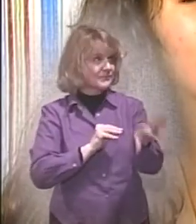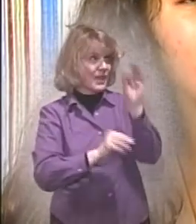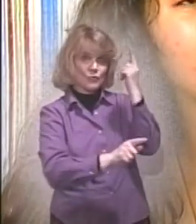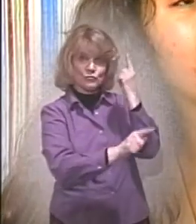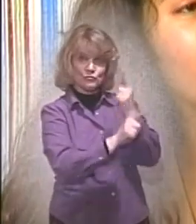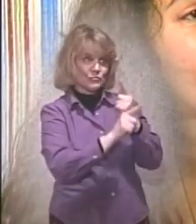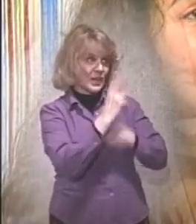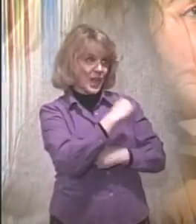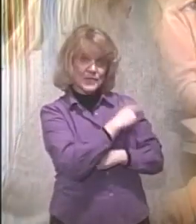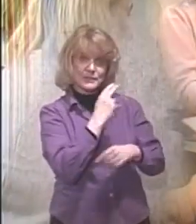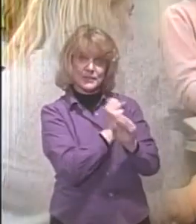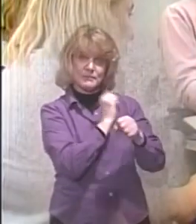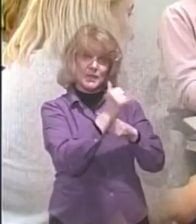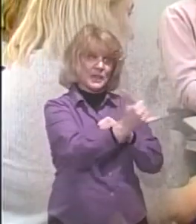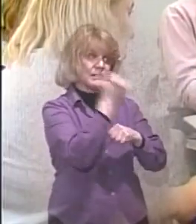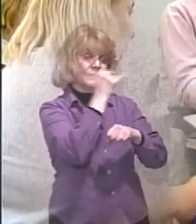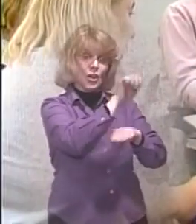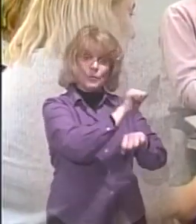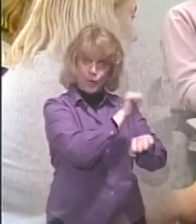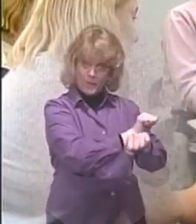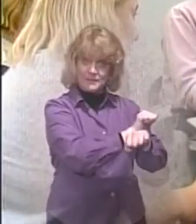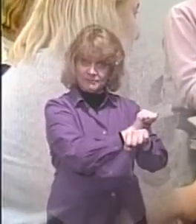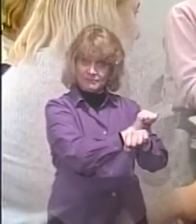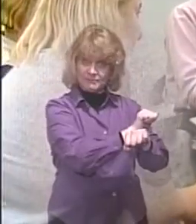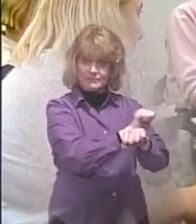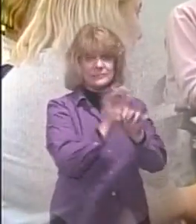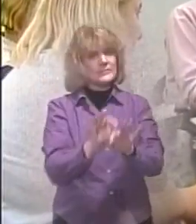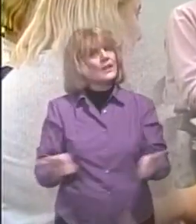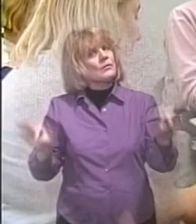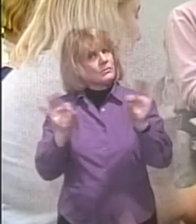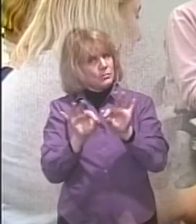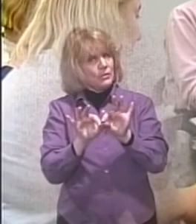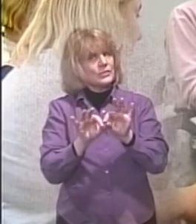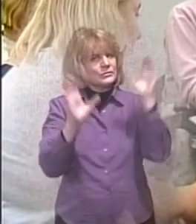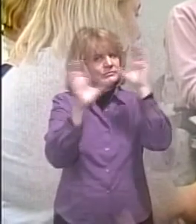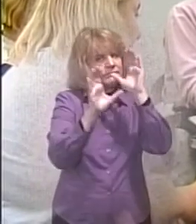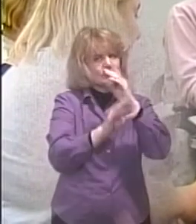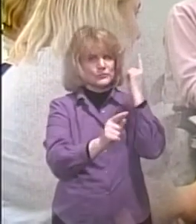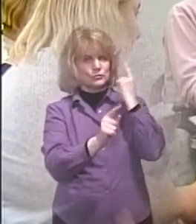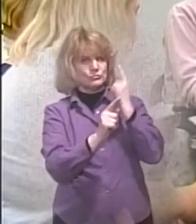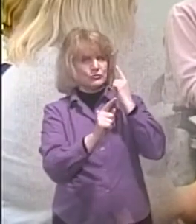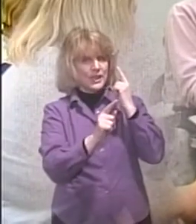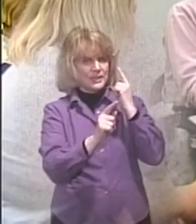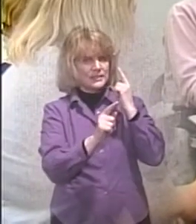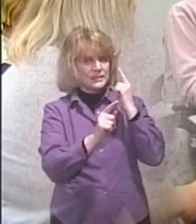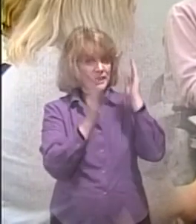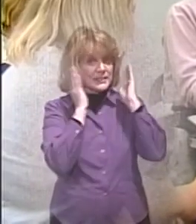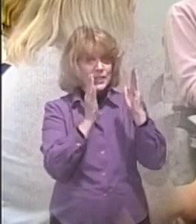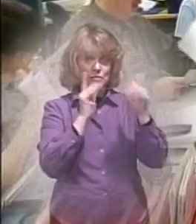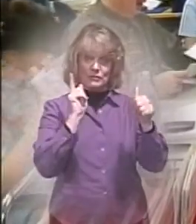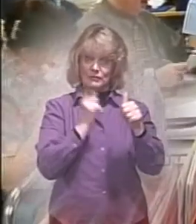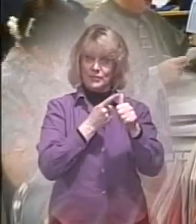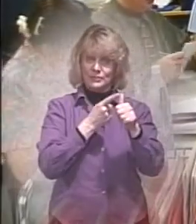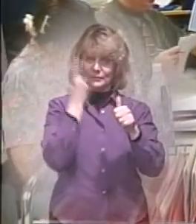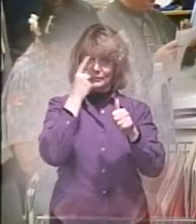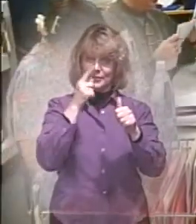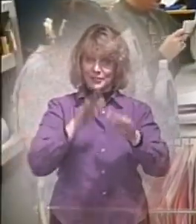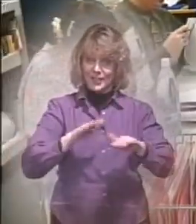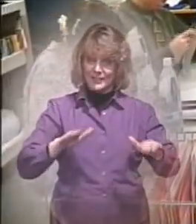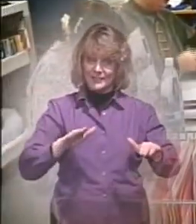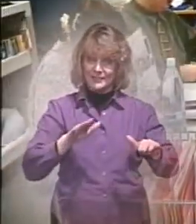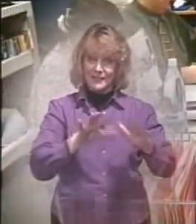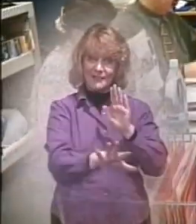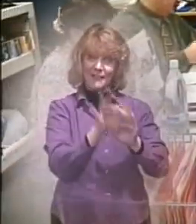we did call to make an appointment. Again, it's very important to seek that medical attention that you need for your child and the doctors that you need to